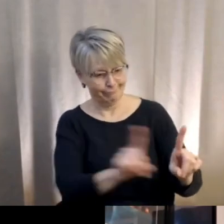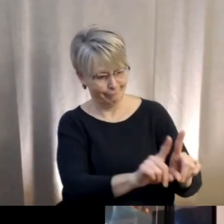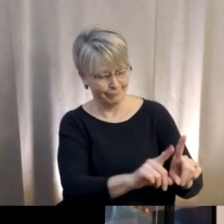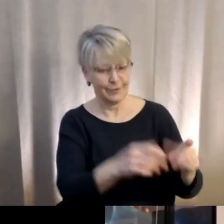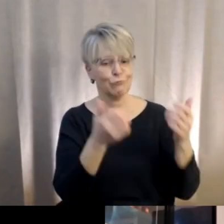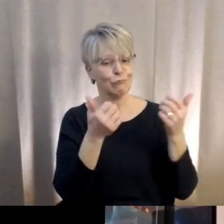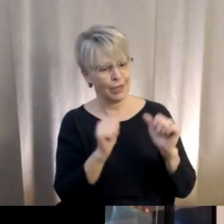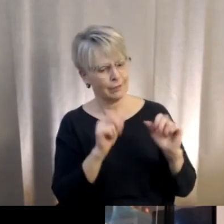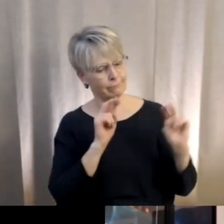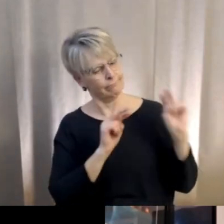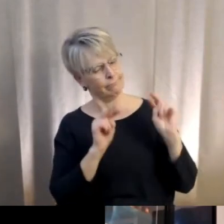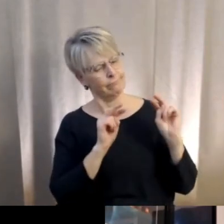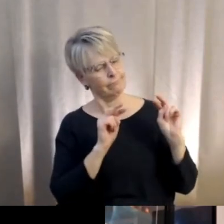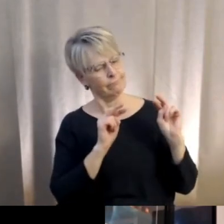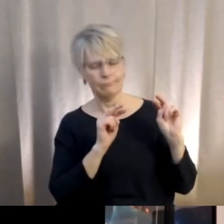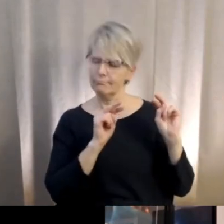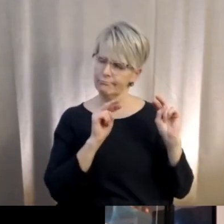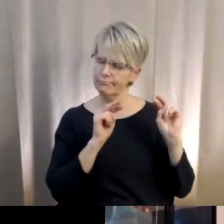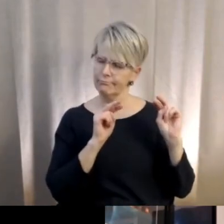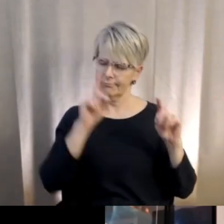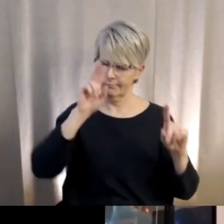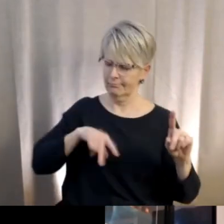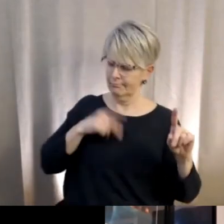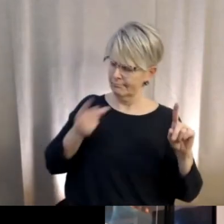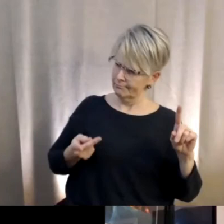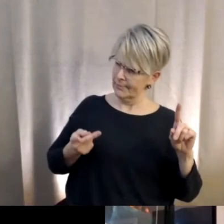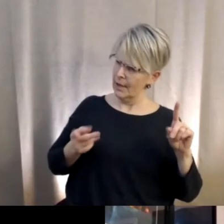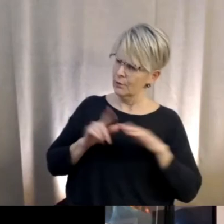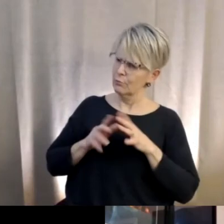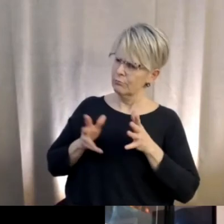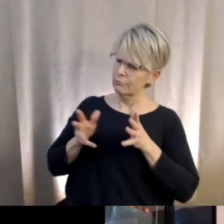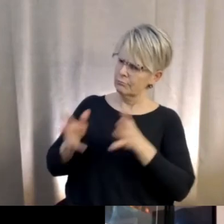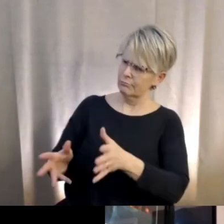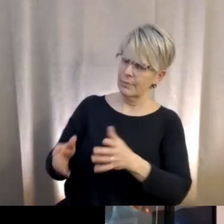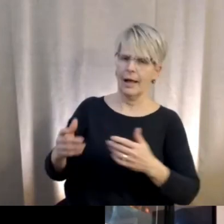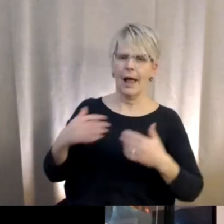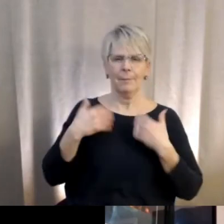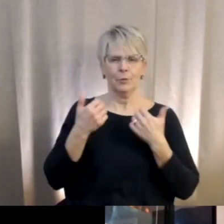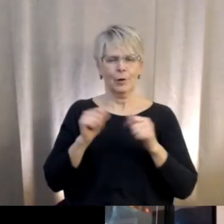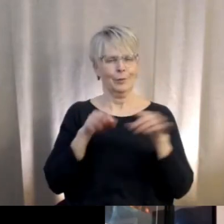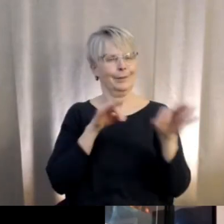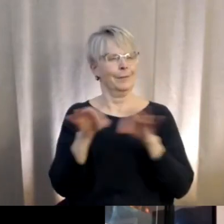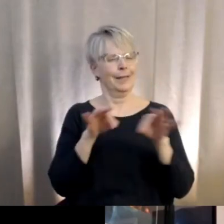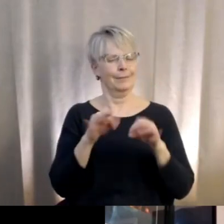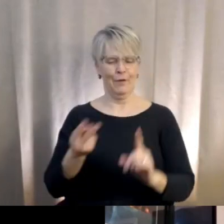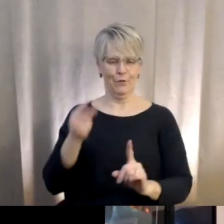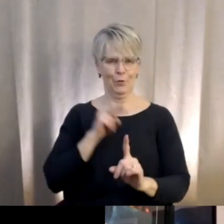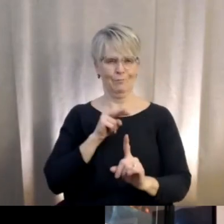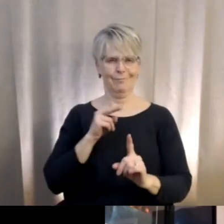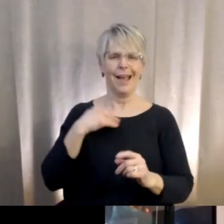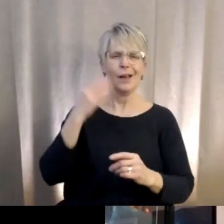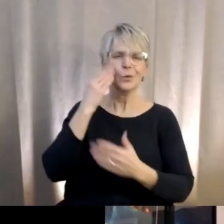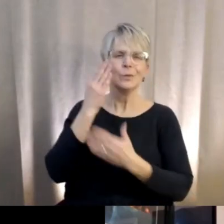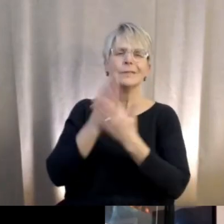yourself in that position to be accommodating. I'm saying this from a standpoint of knowing some clients